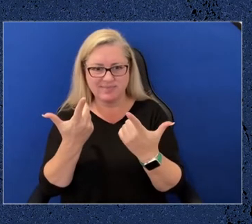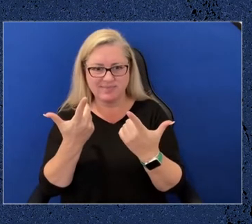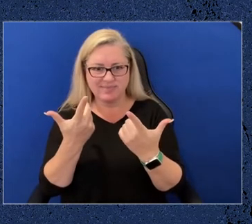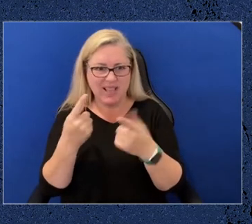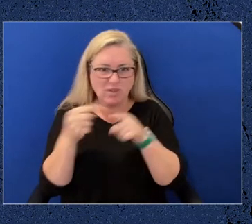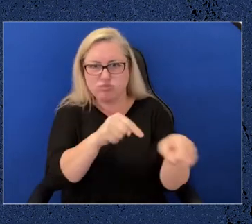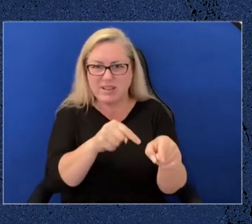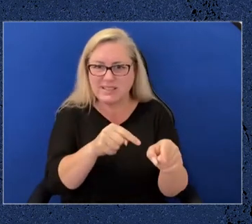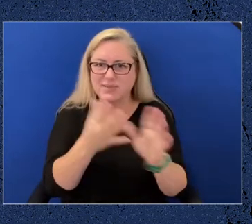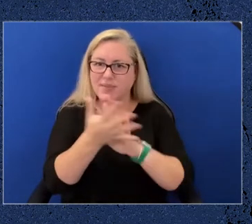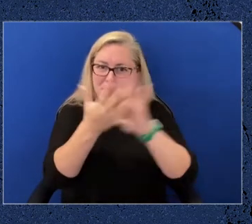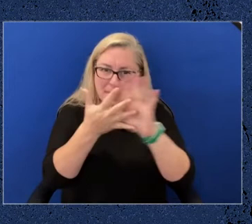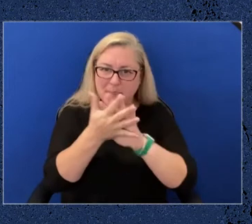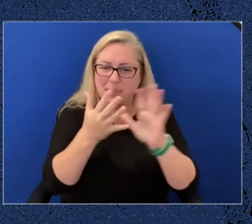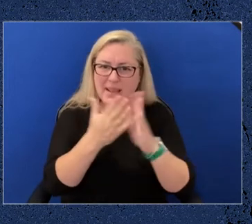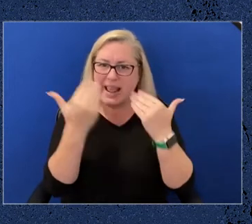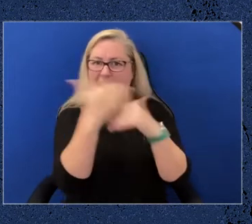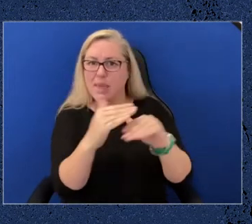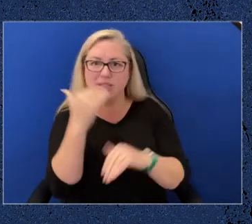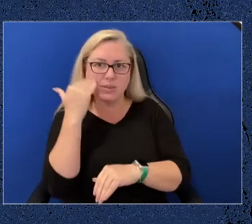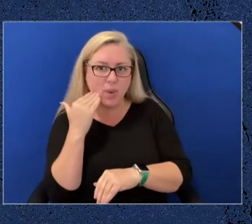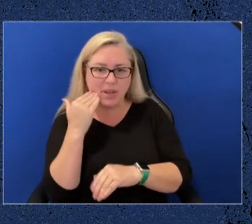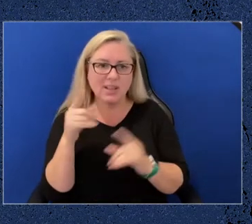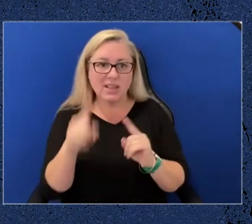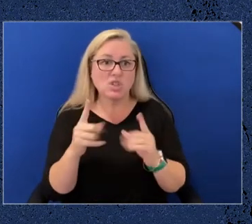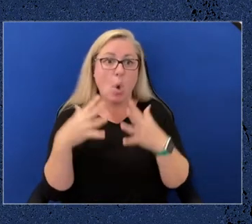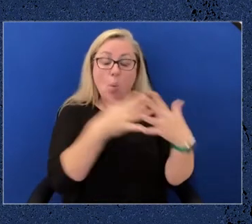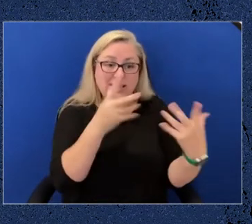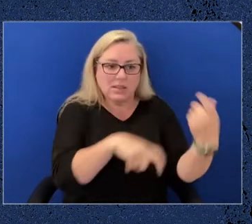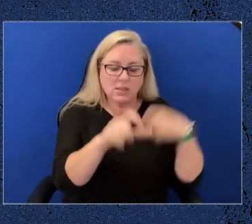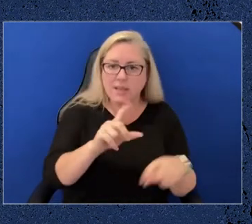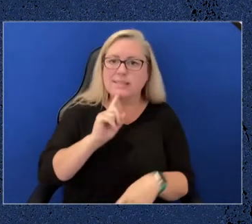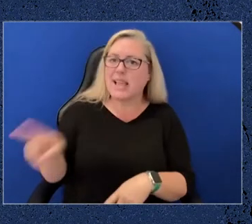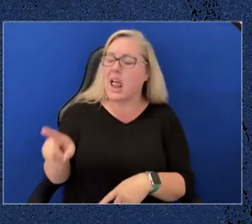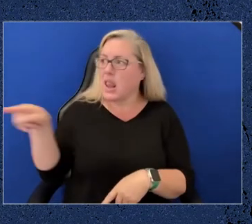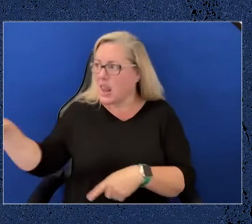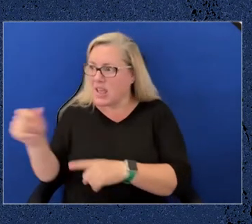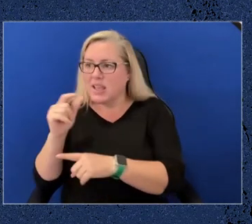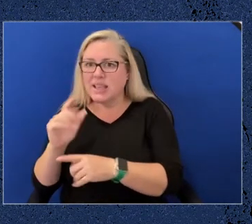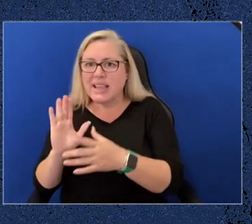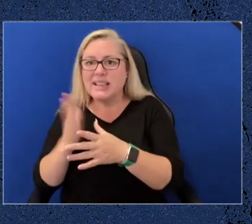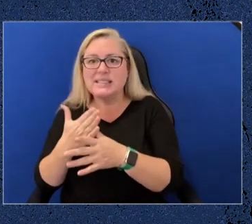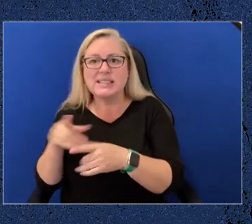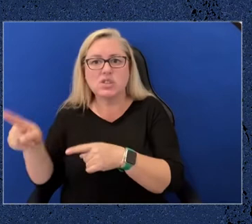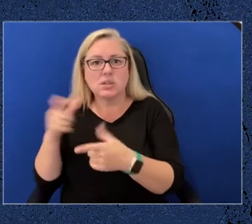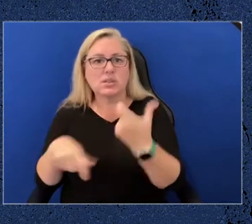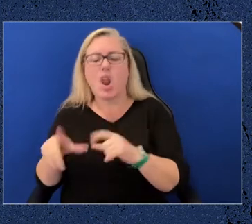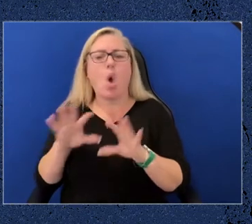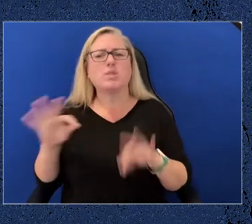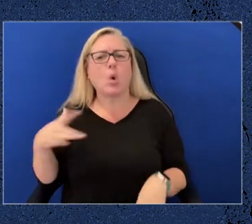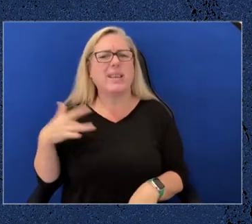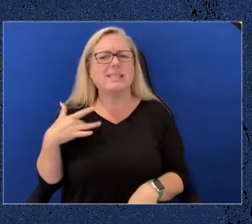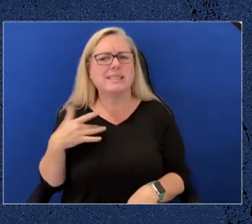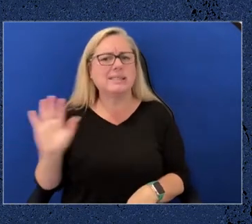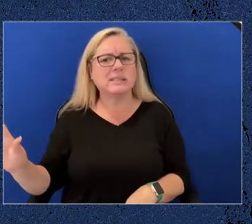women. Mm. So Western science has spent all this time telling Indigenous science it doesn't exist. And now that it wants something from us, it exists, but it can only exist